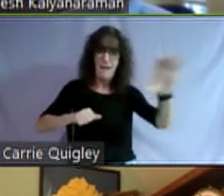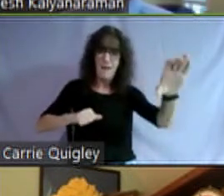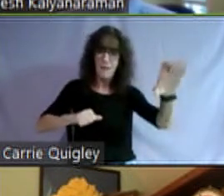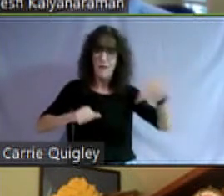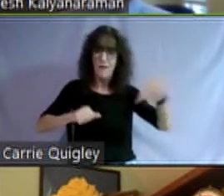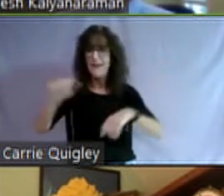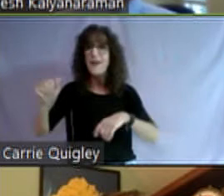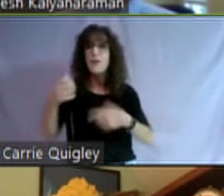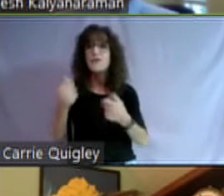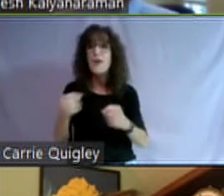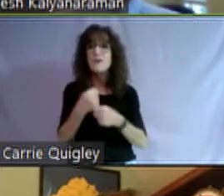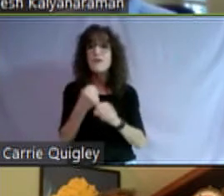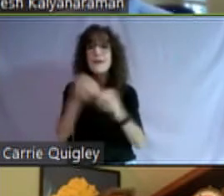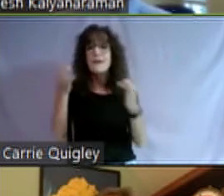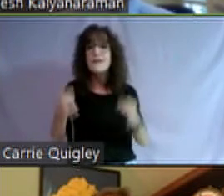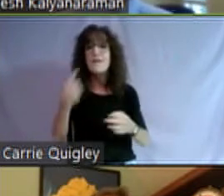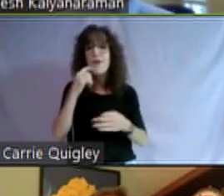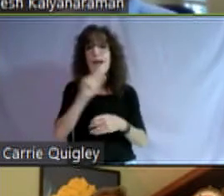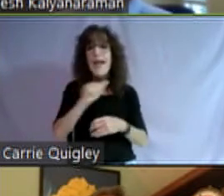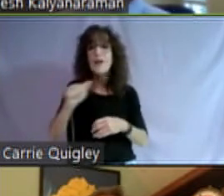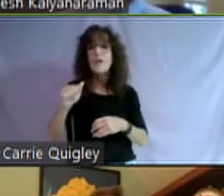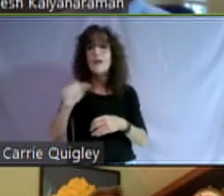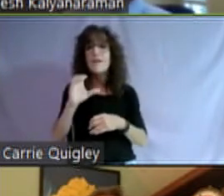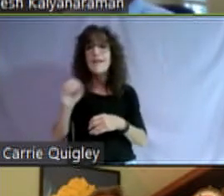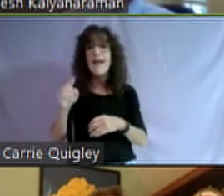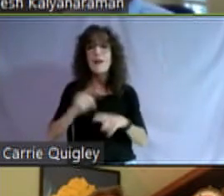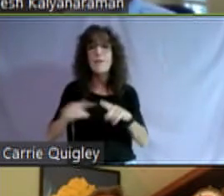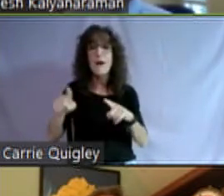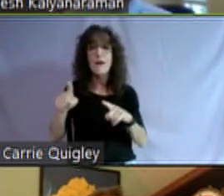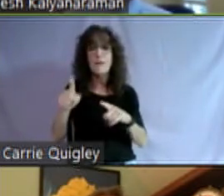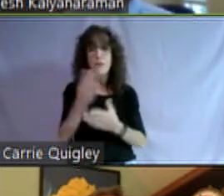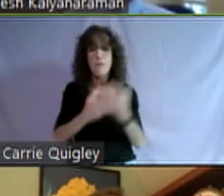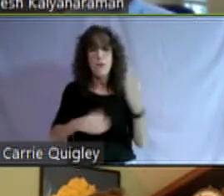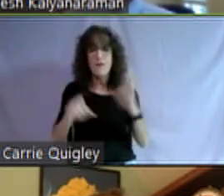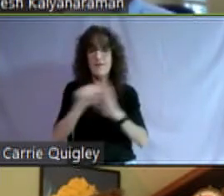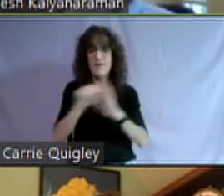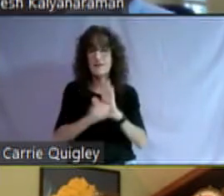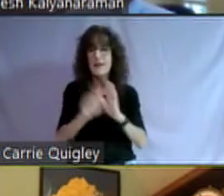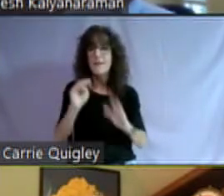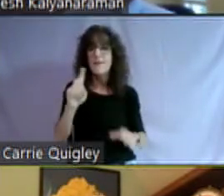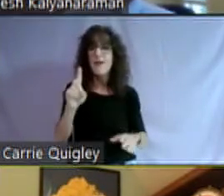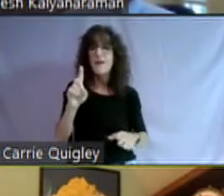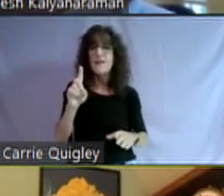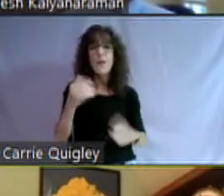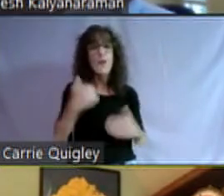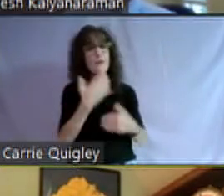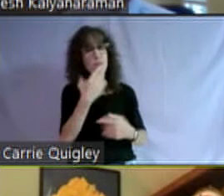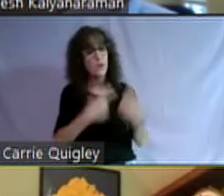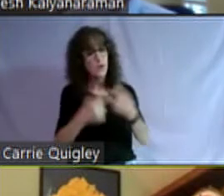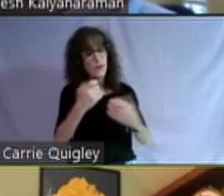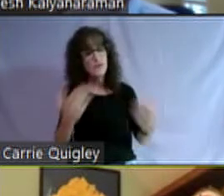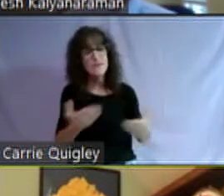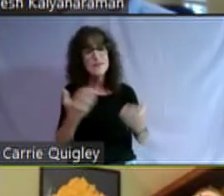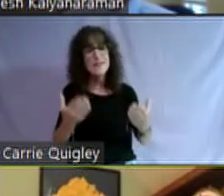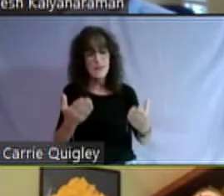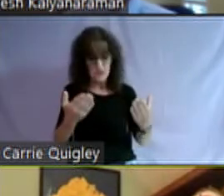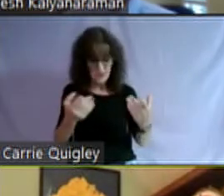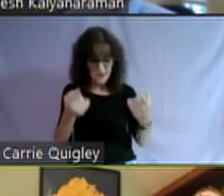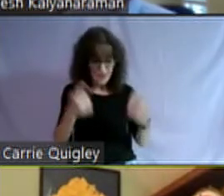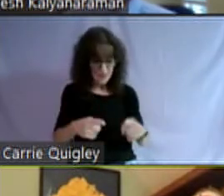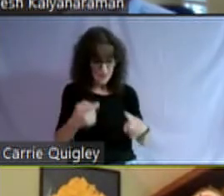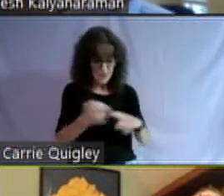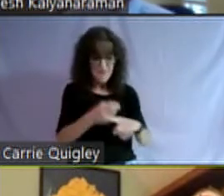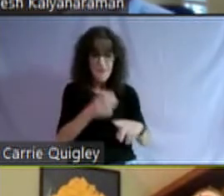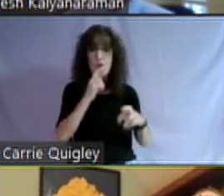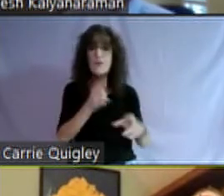County, but we're also part of a larger texture of a state in the country. We've got some good questions here. It happens to be from a